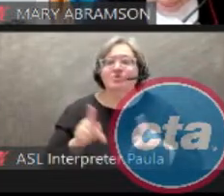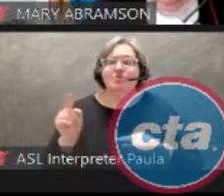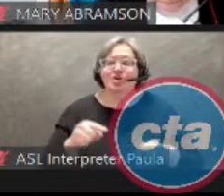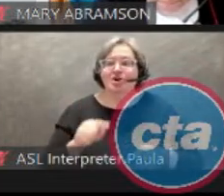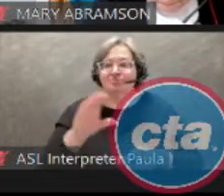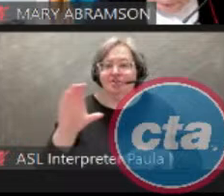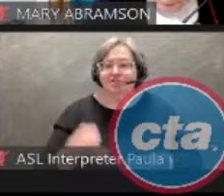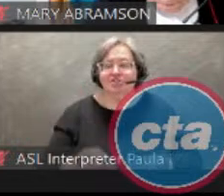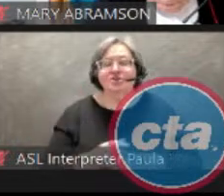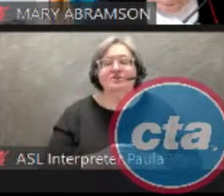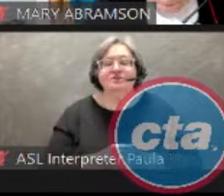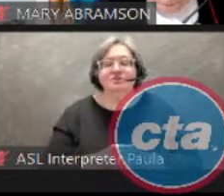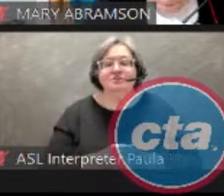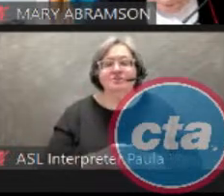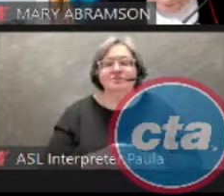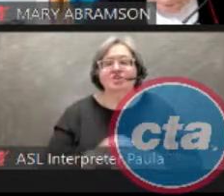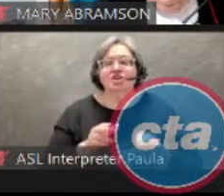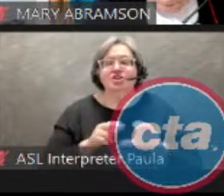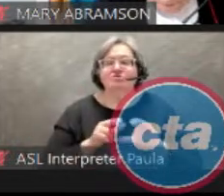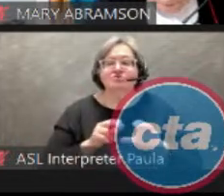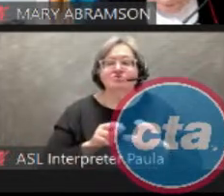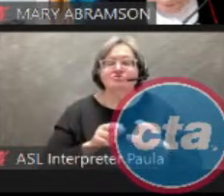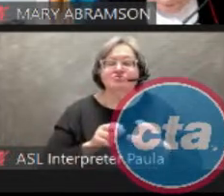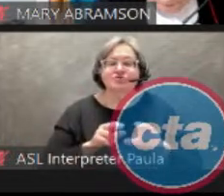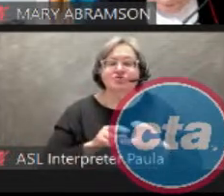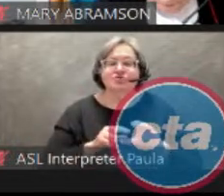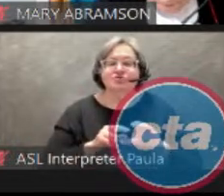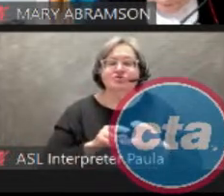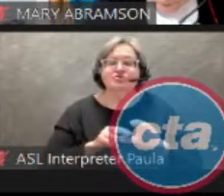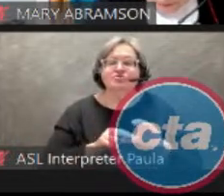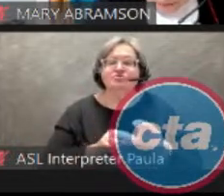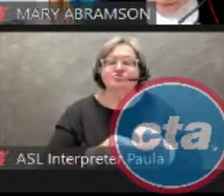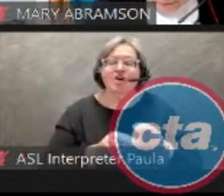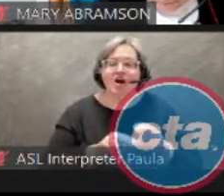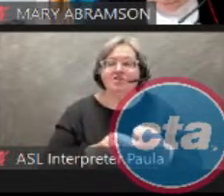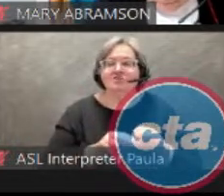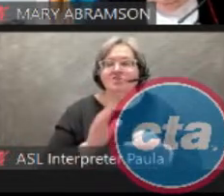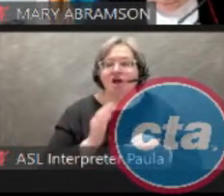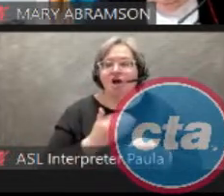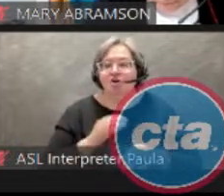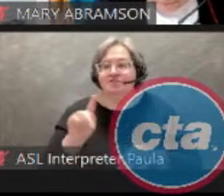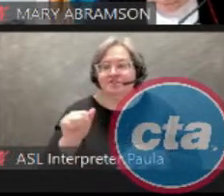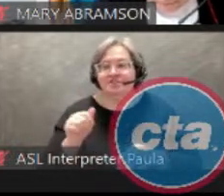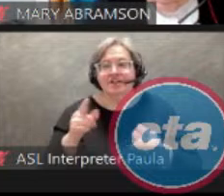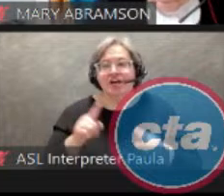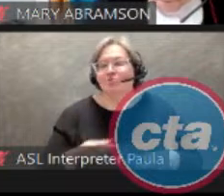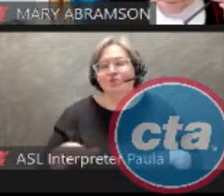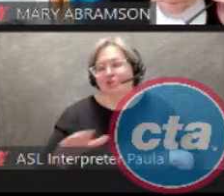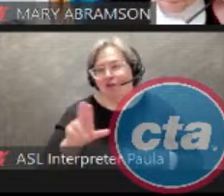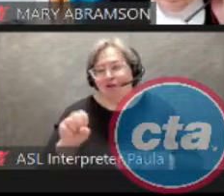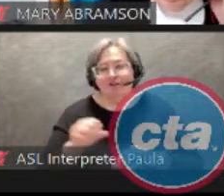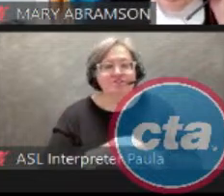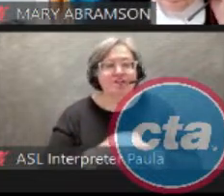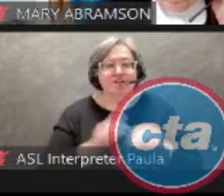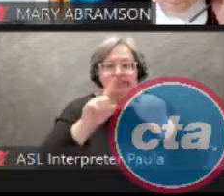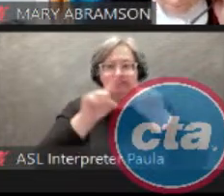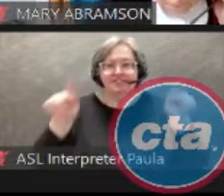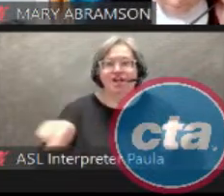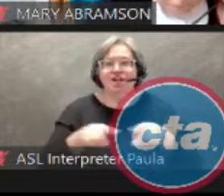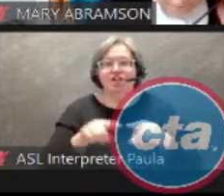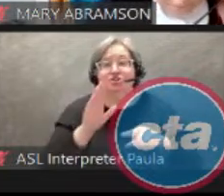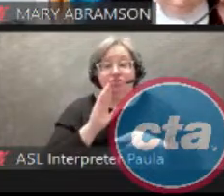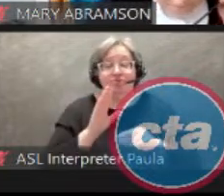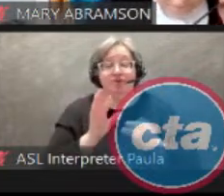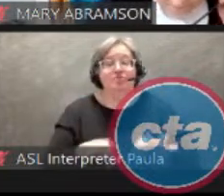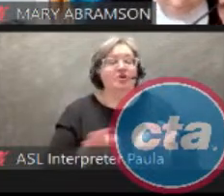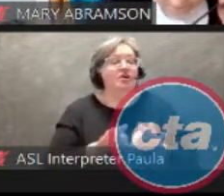Chicago and taking our various public transit facilities. This happens across the country. Signage is going to be particularly important. These are people who don't